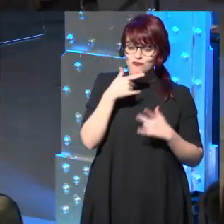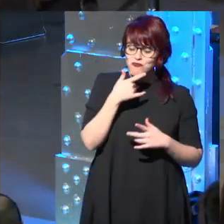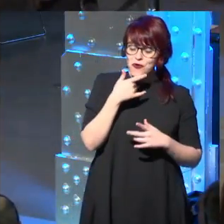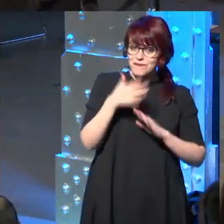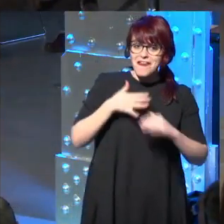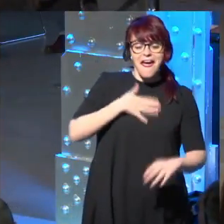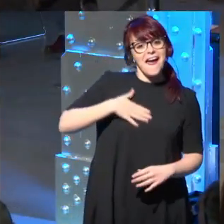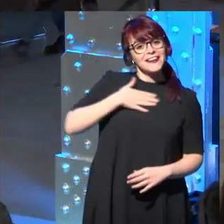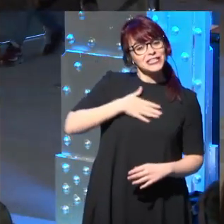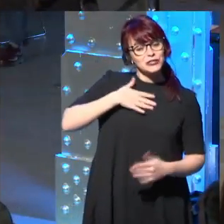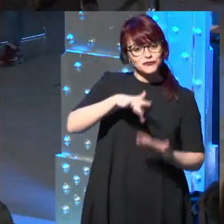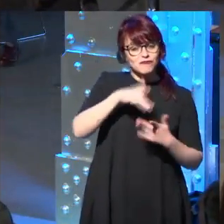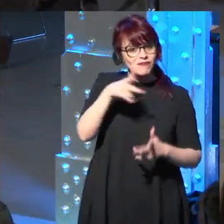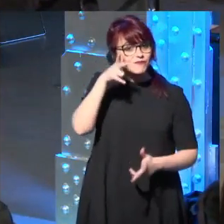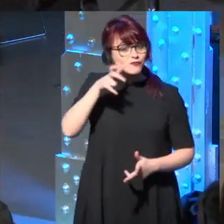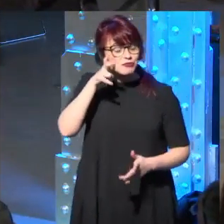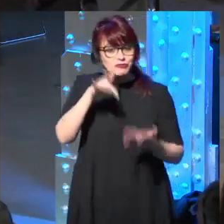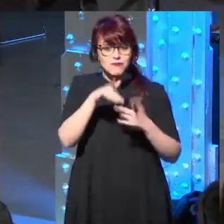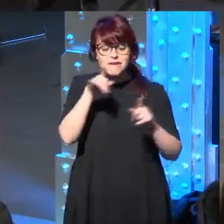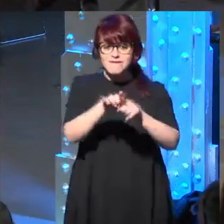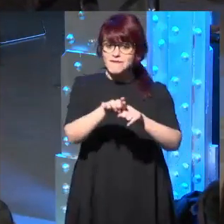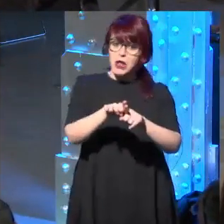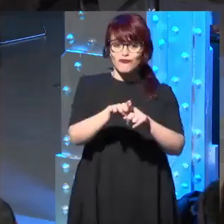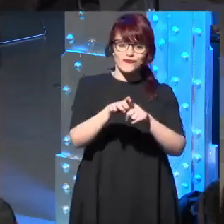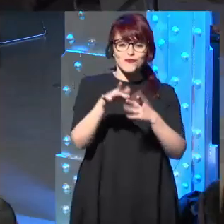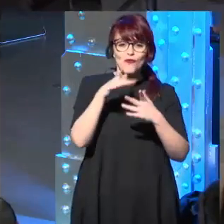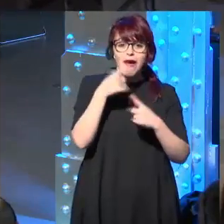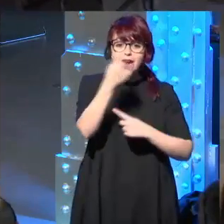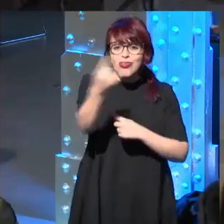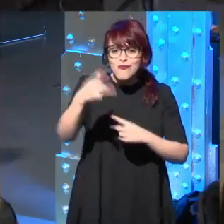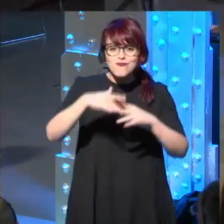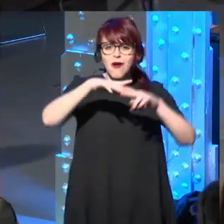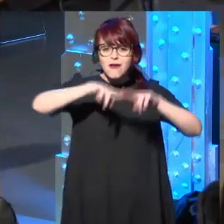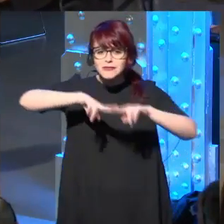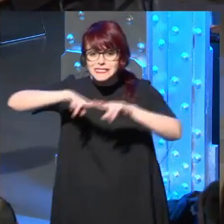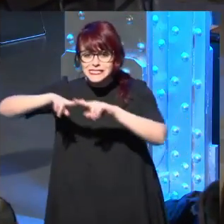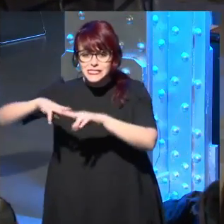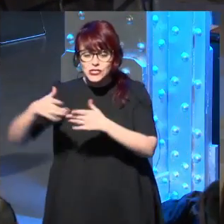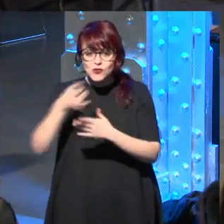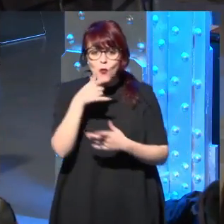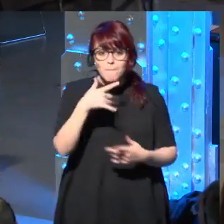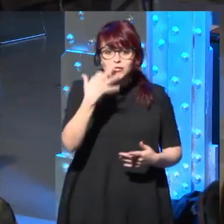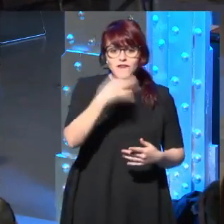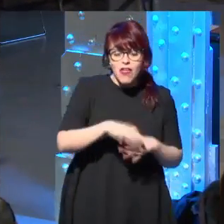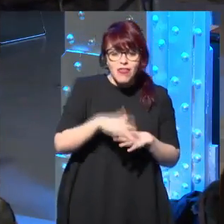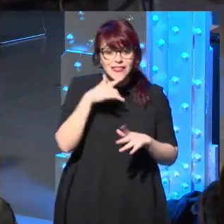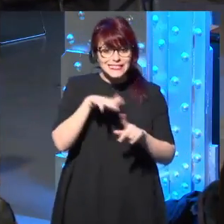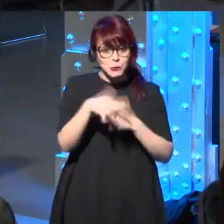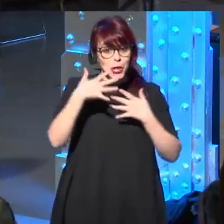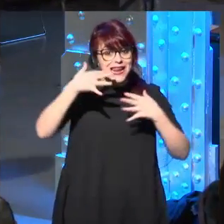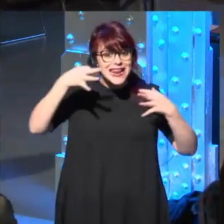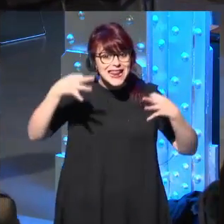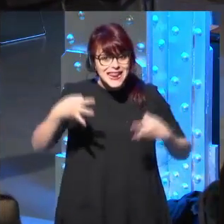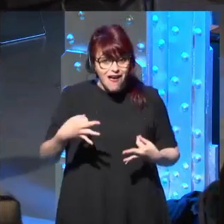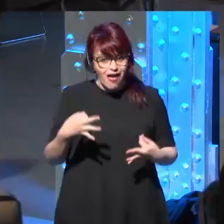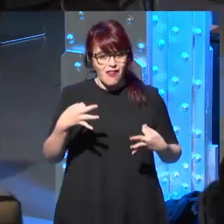you research, the more you explore the possibilities of realism, actually you go into spirit.